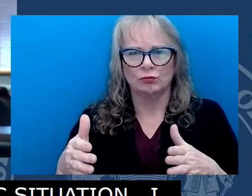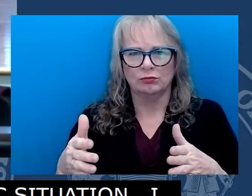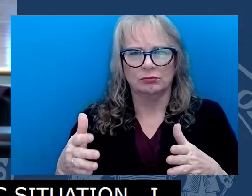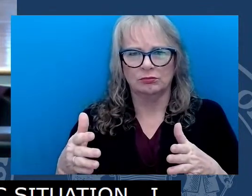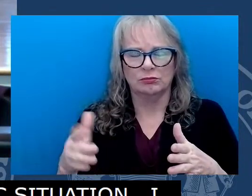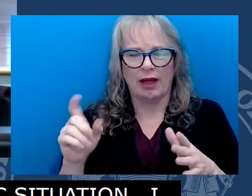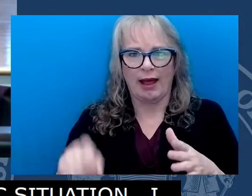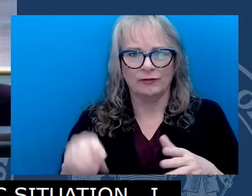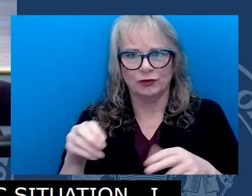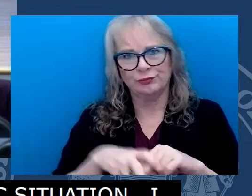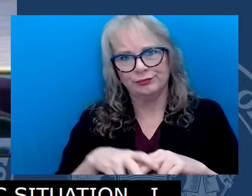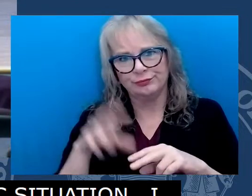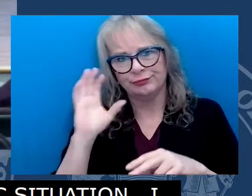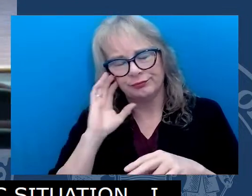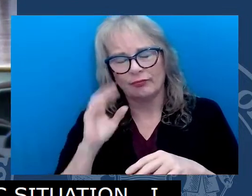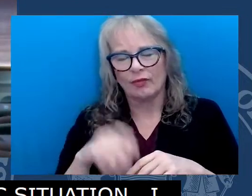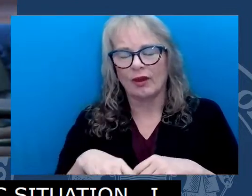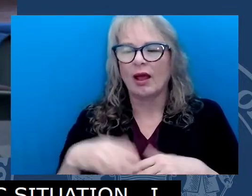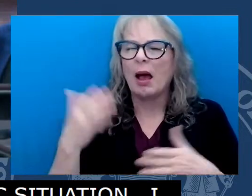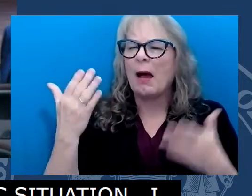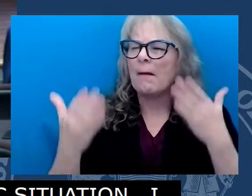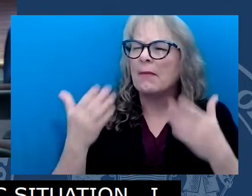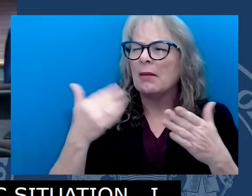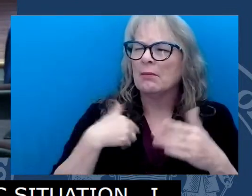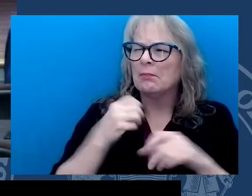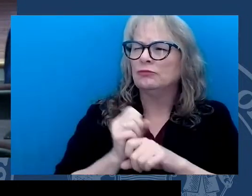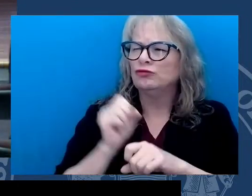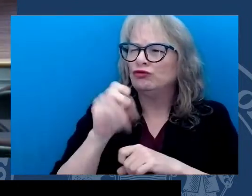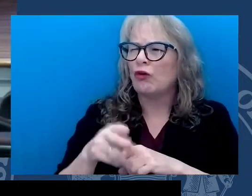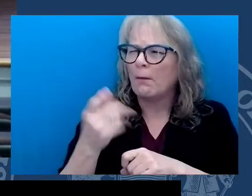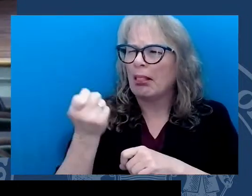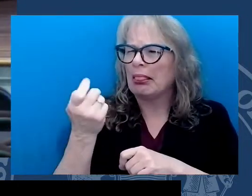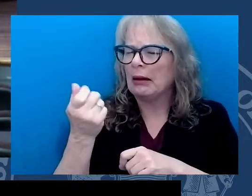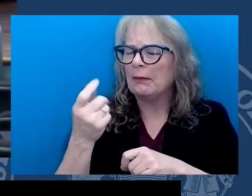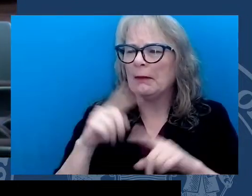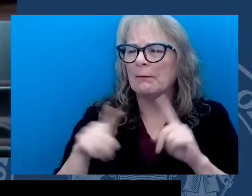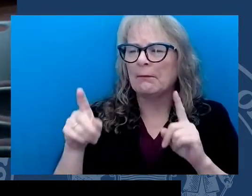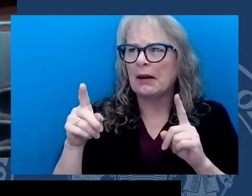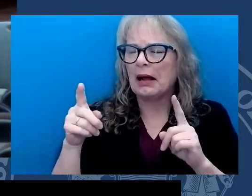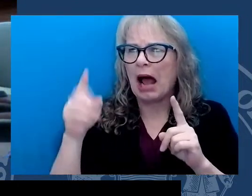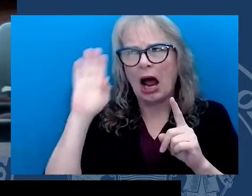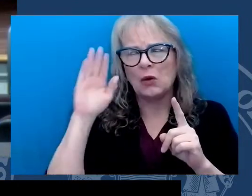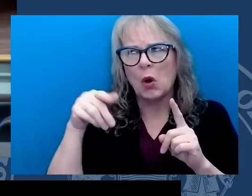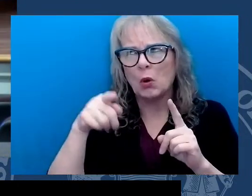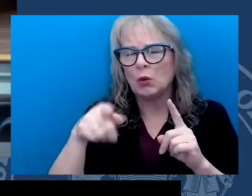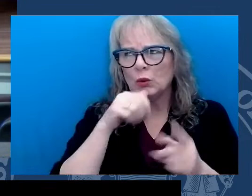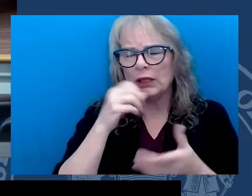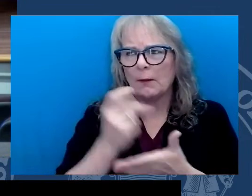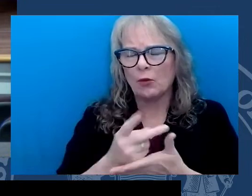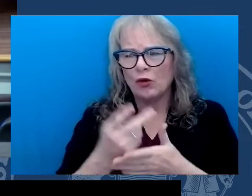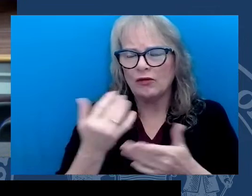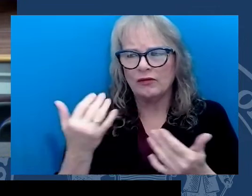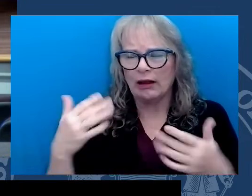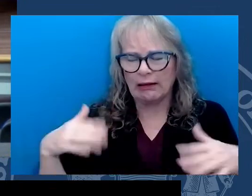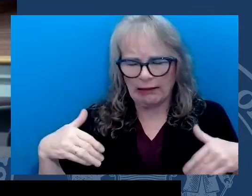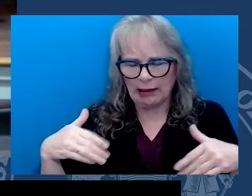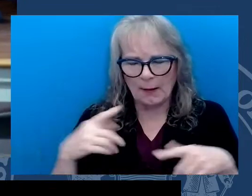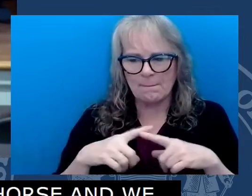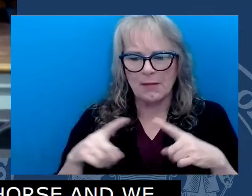the cart before the horse, but we know it's coming, and I know you didn't really approve of it, but it's fact now, is